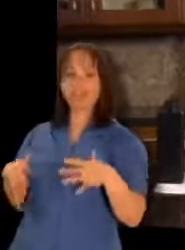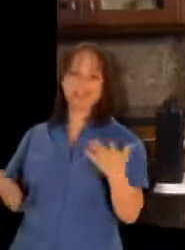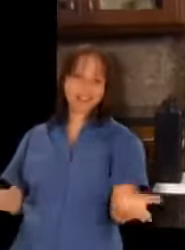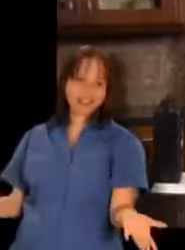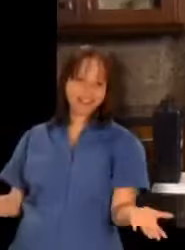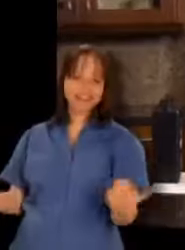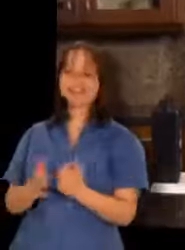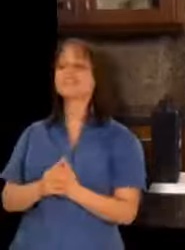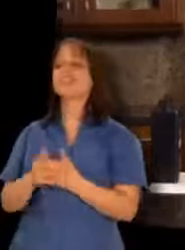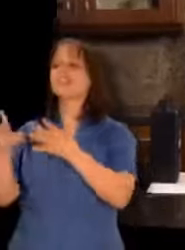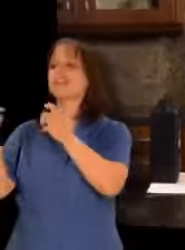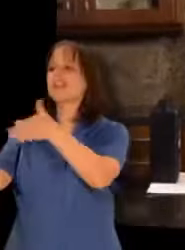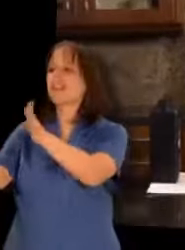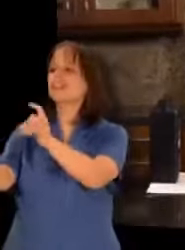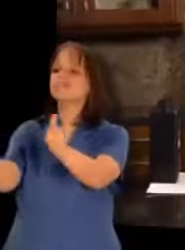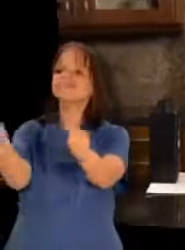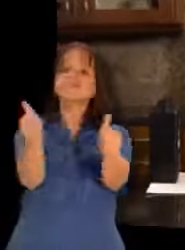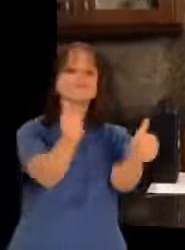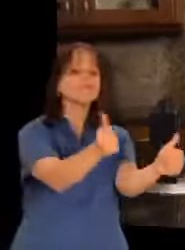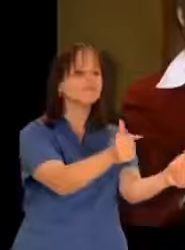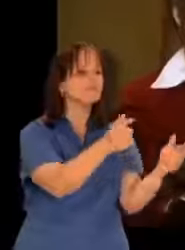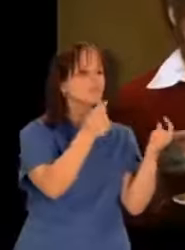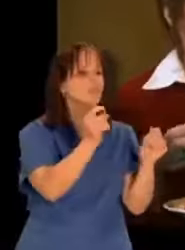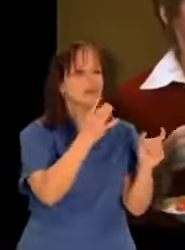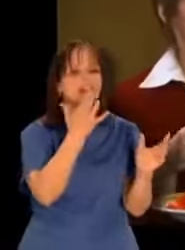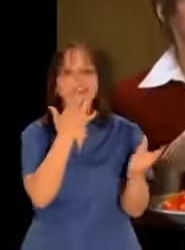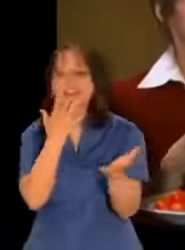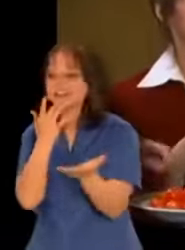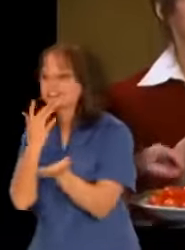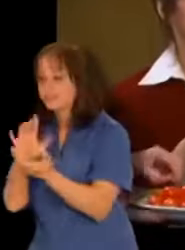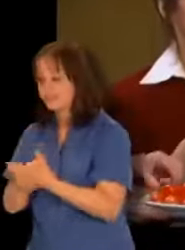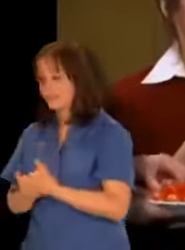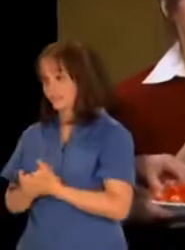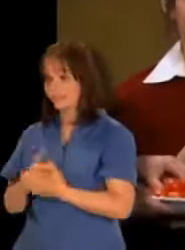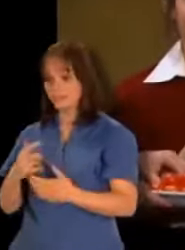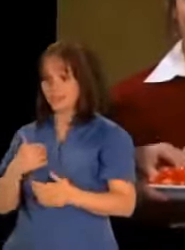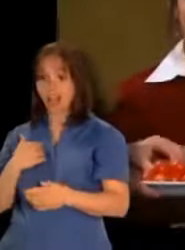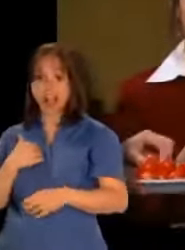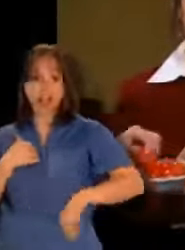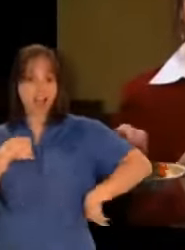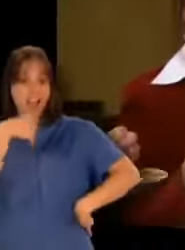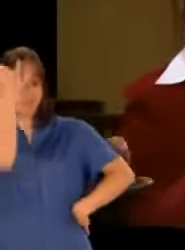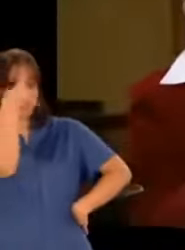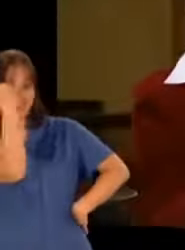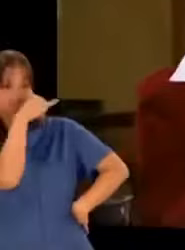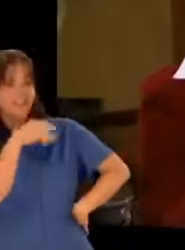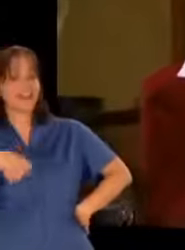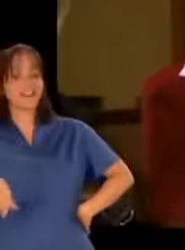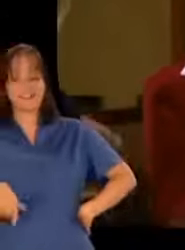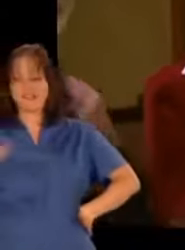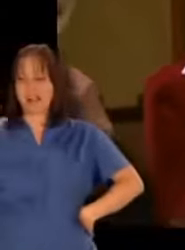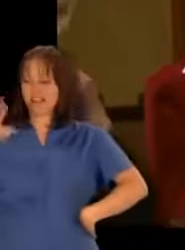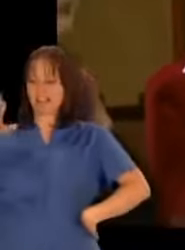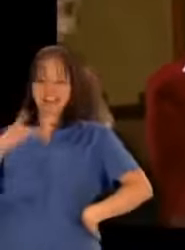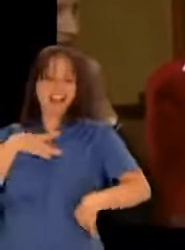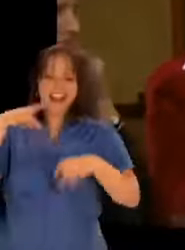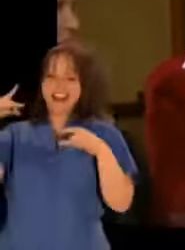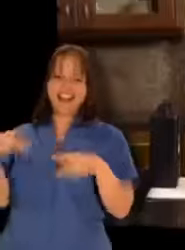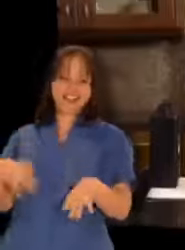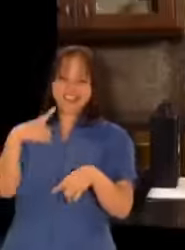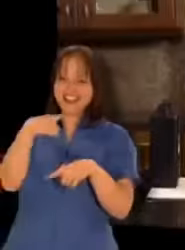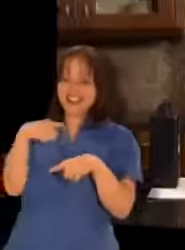And so we're going to let them try the Kangen tomatoes really quick. Hey guys, I'm Italian, and I didn't used to like